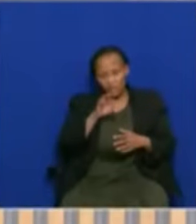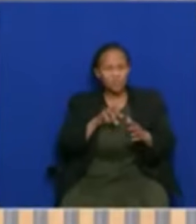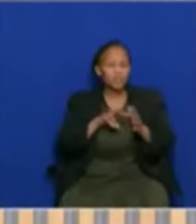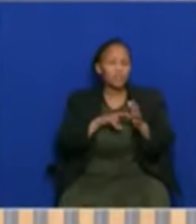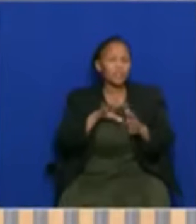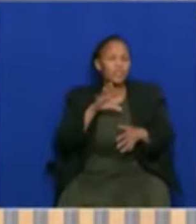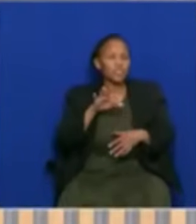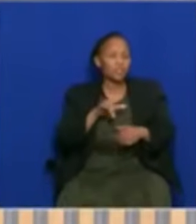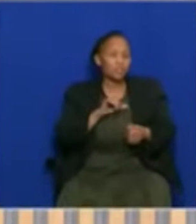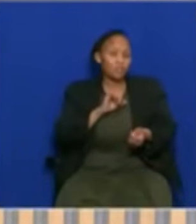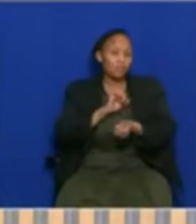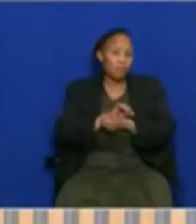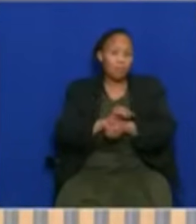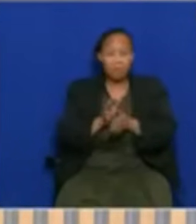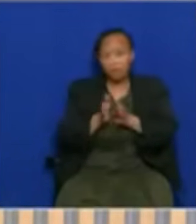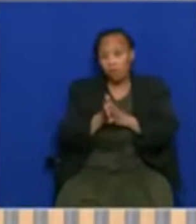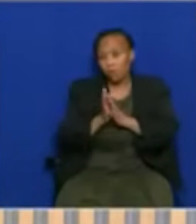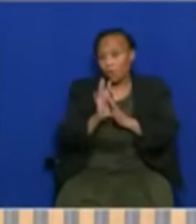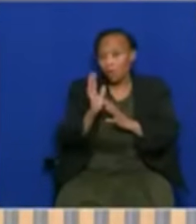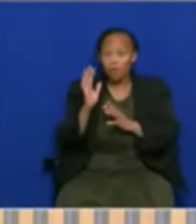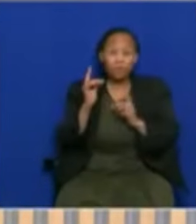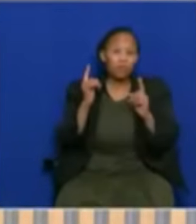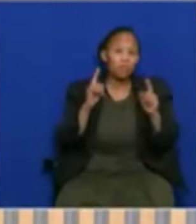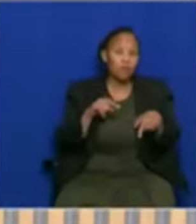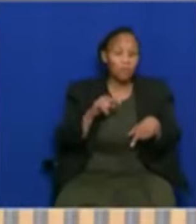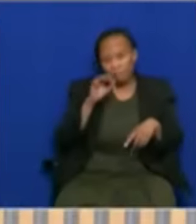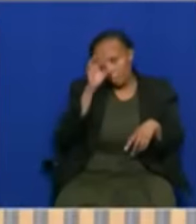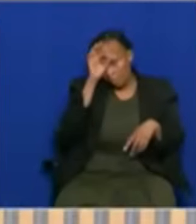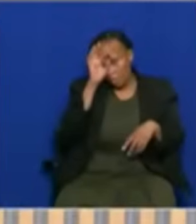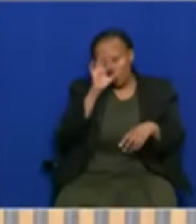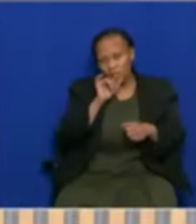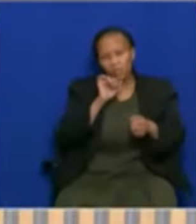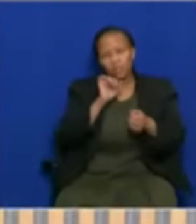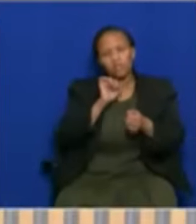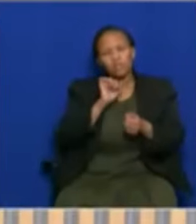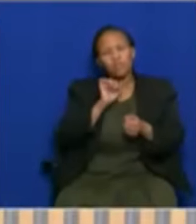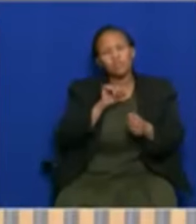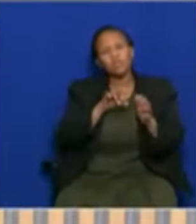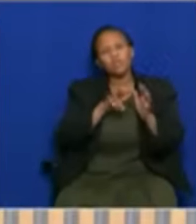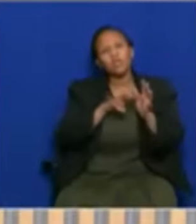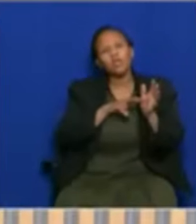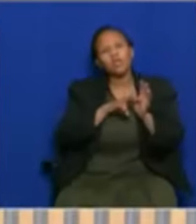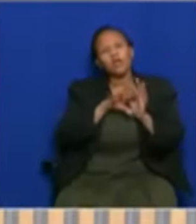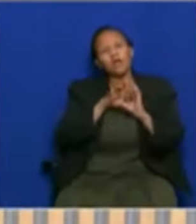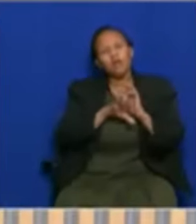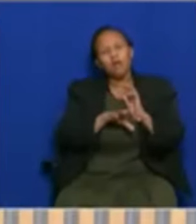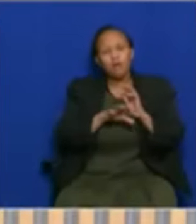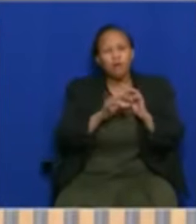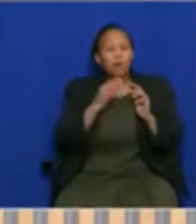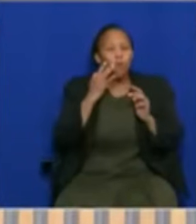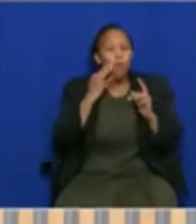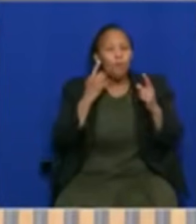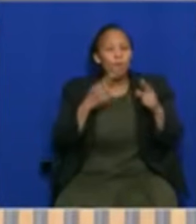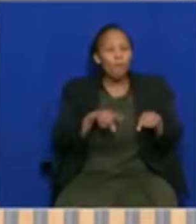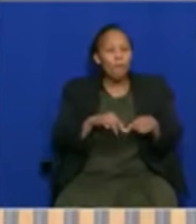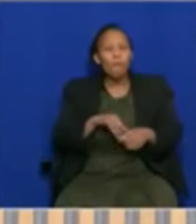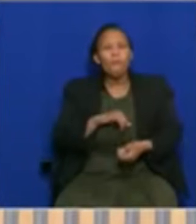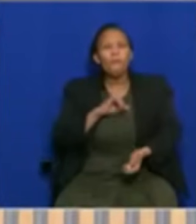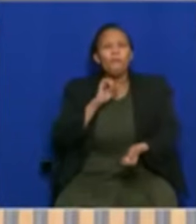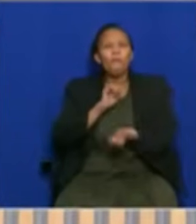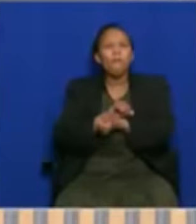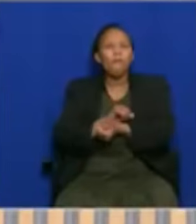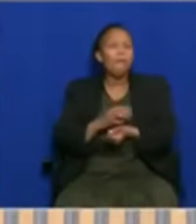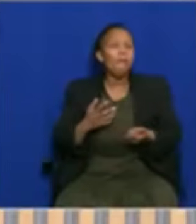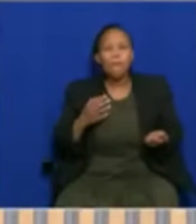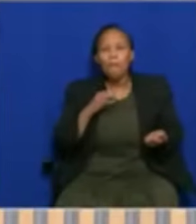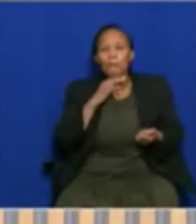they arrive, we arrest them. So your modus is an arrest. We are charging this person, we arrest.